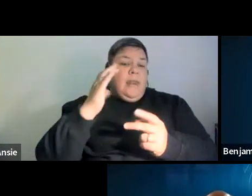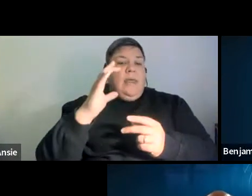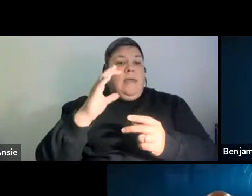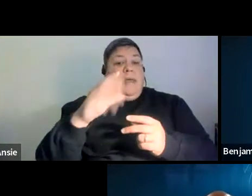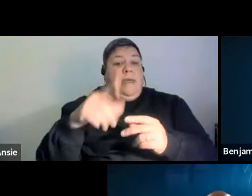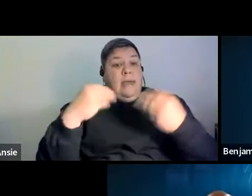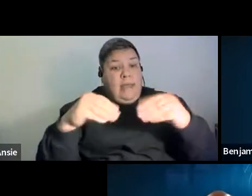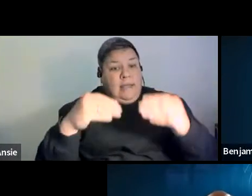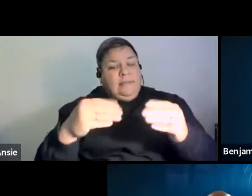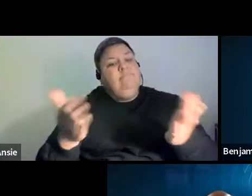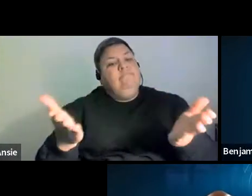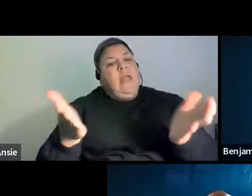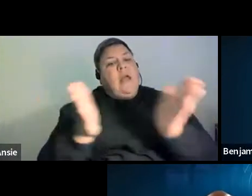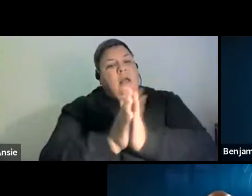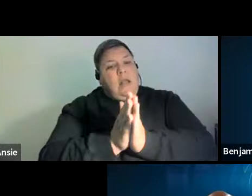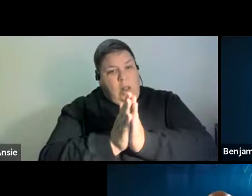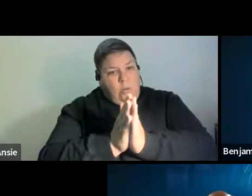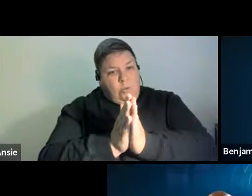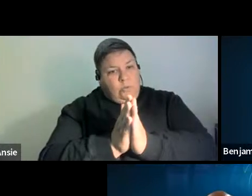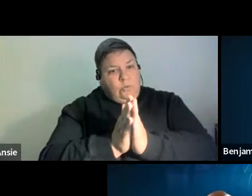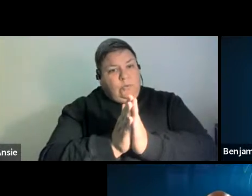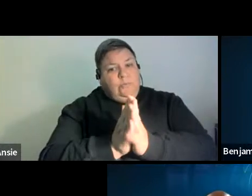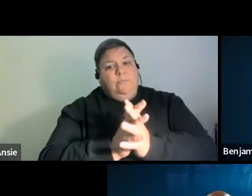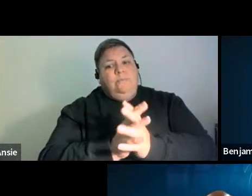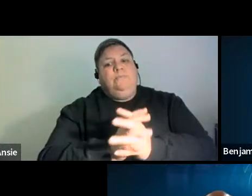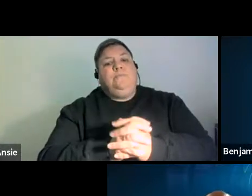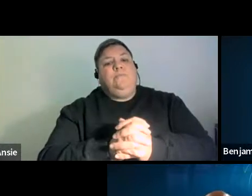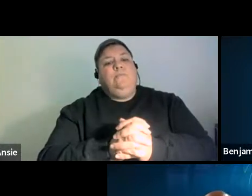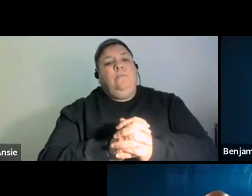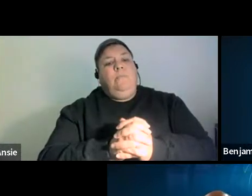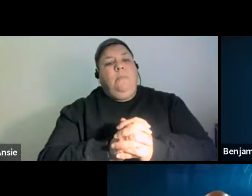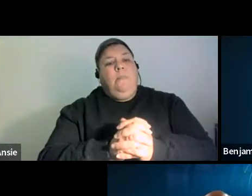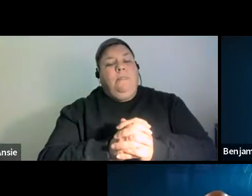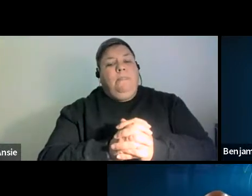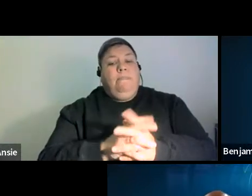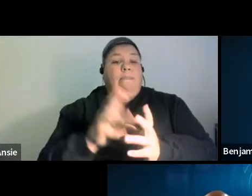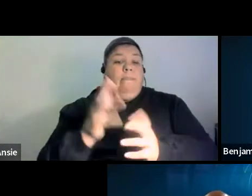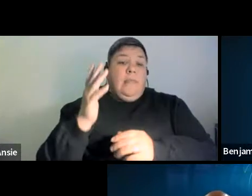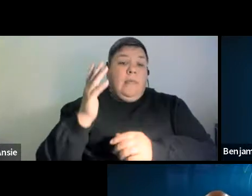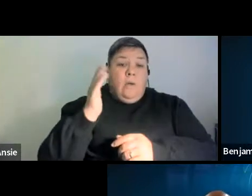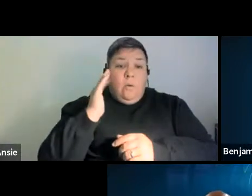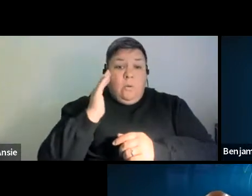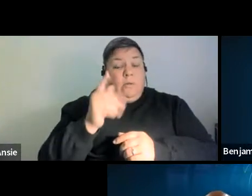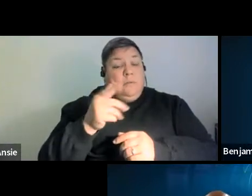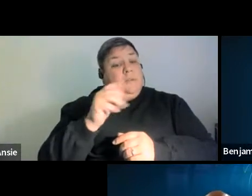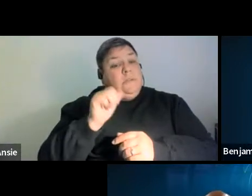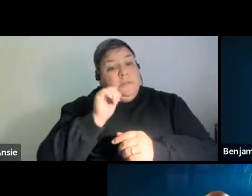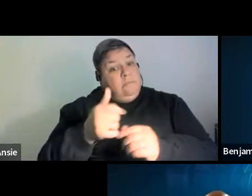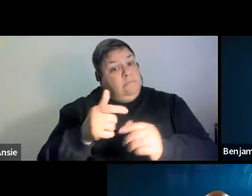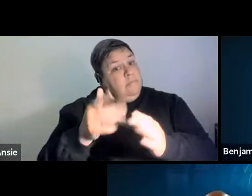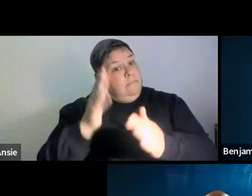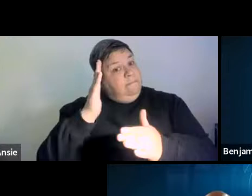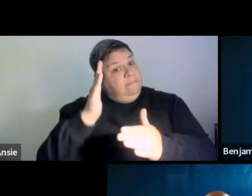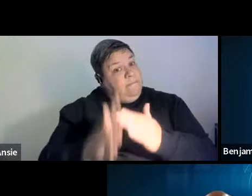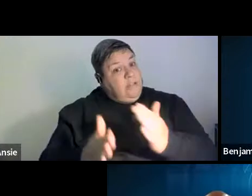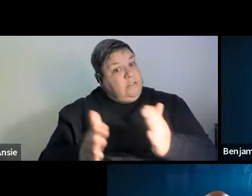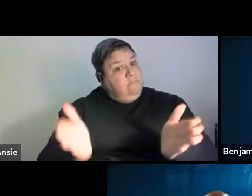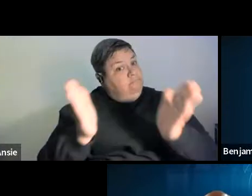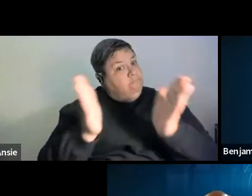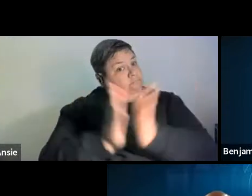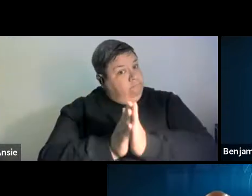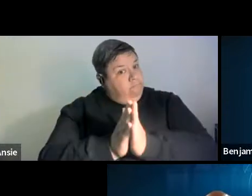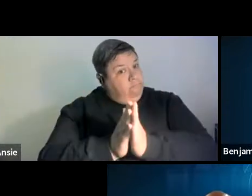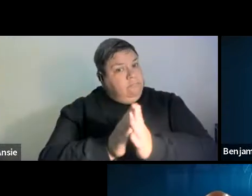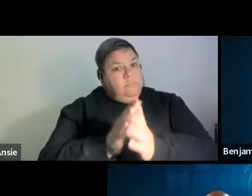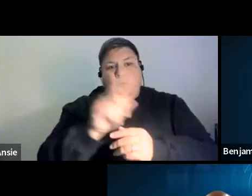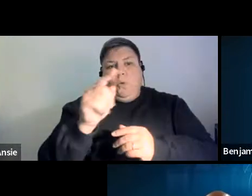the email that says the case has been concluded. Now, when its case is saying concluded, doesn't necessarily mean that